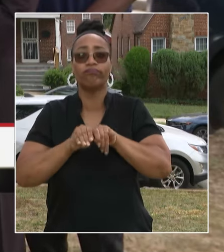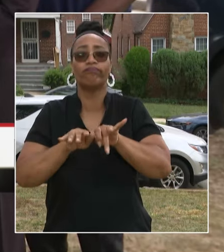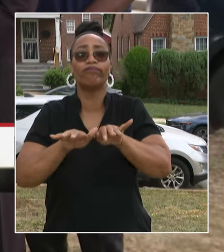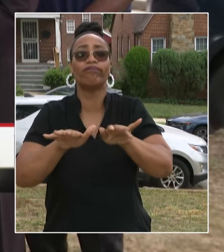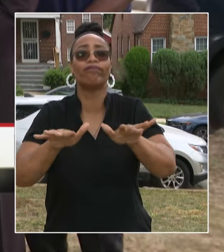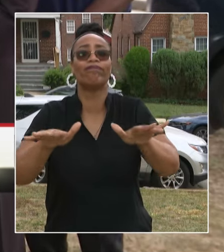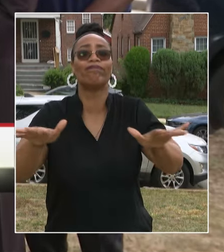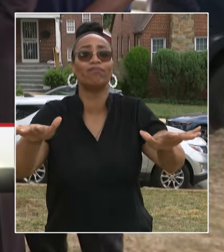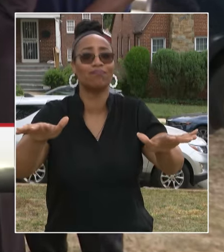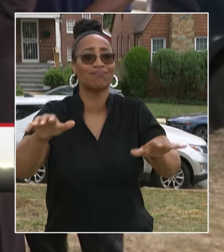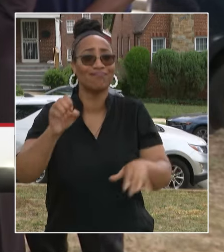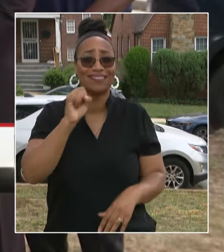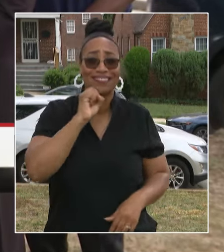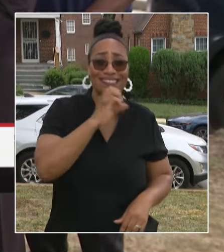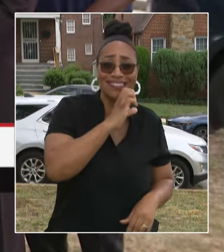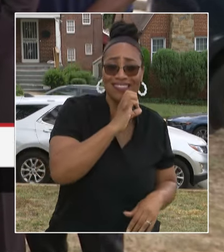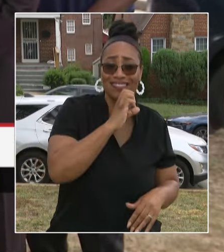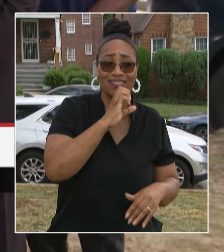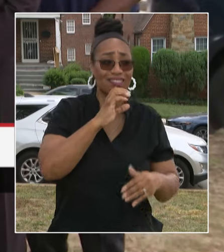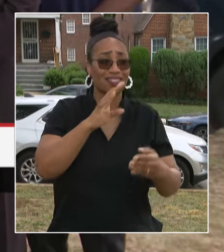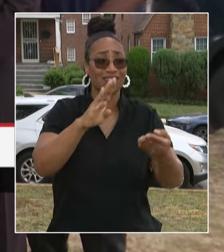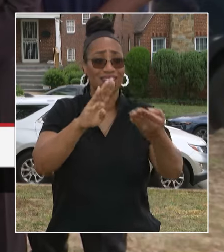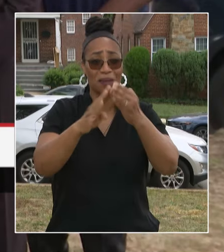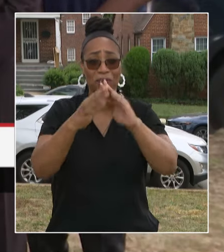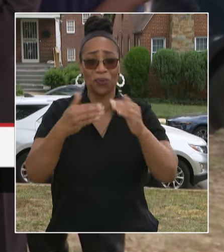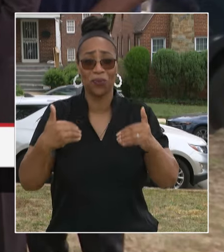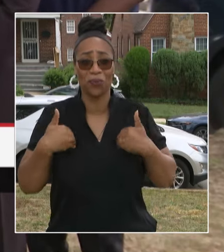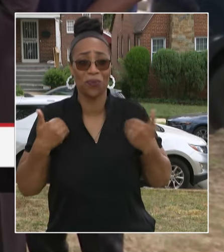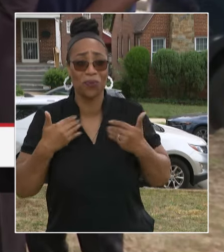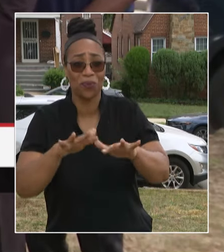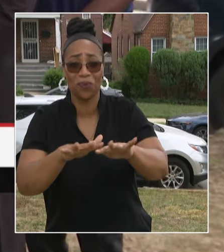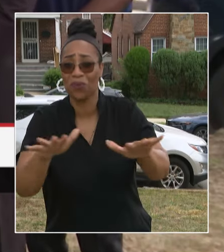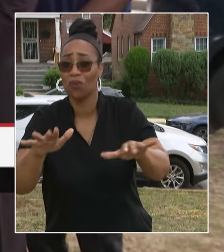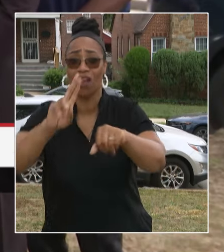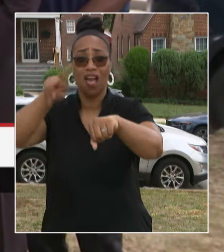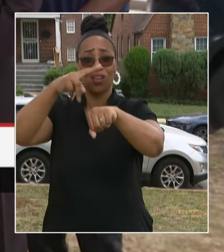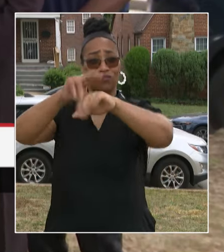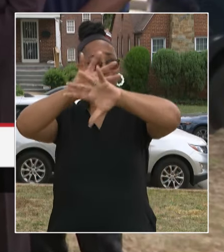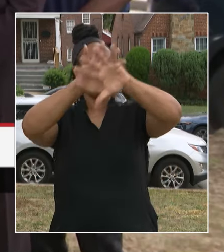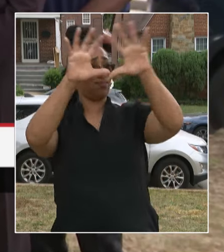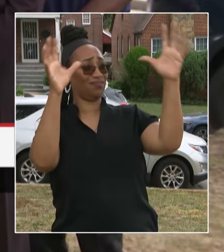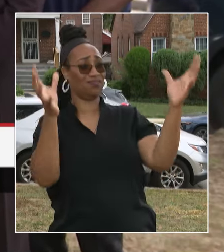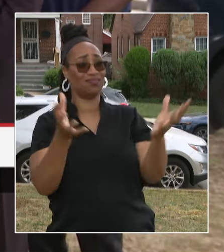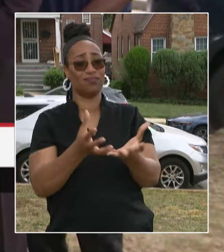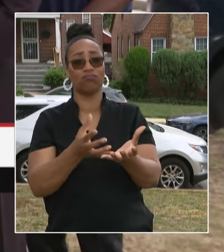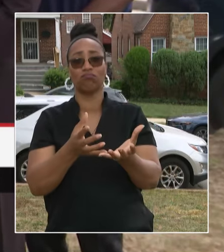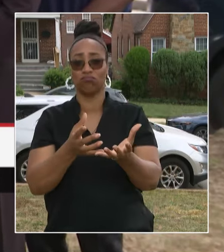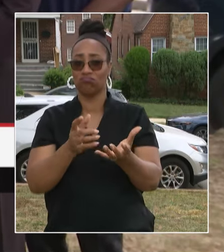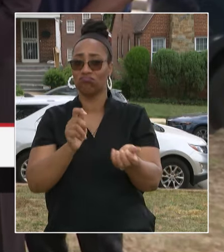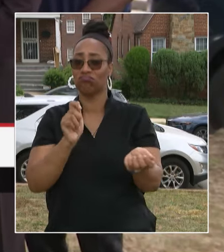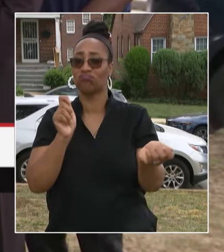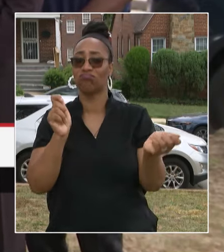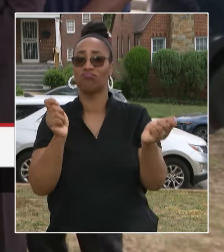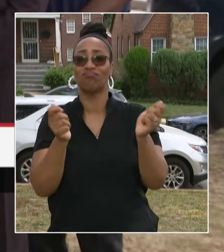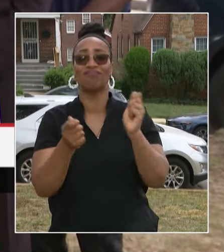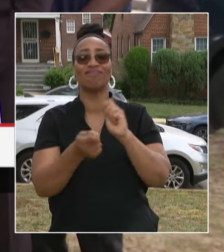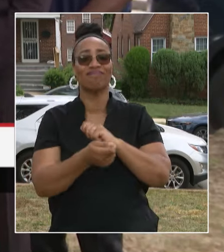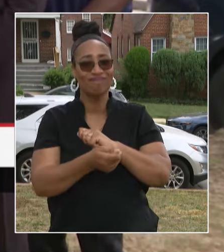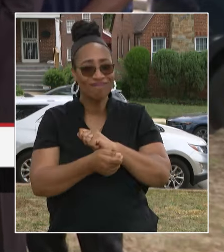impact our nation as we worked in that particular profession. And we have here today, we have Robert Pearson, who is